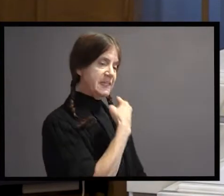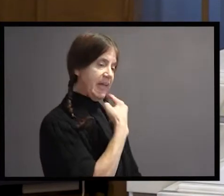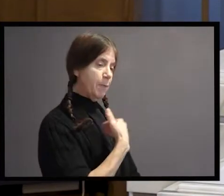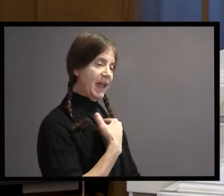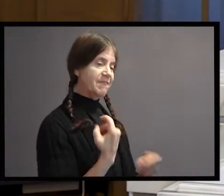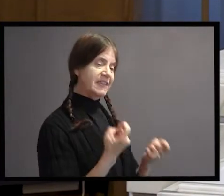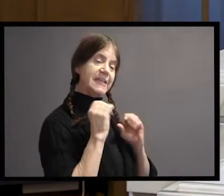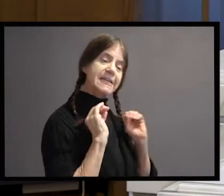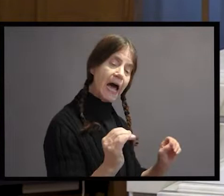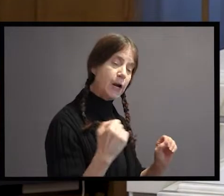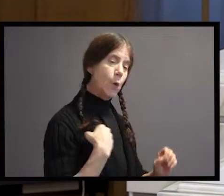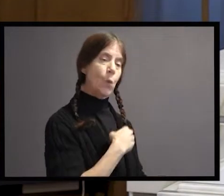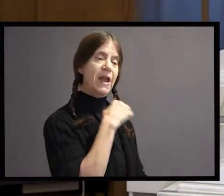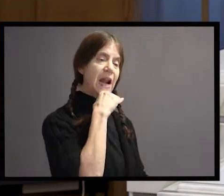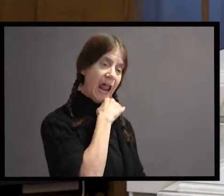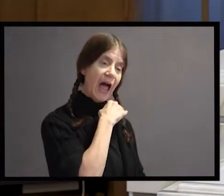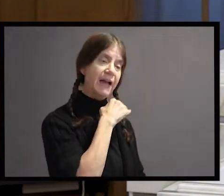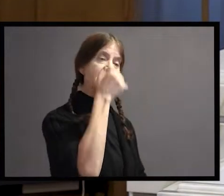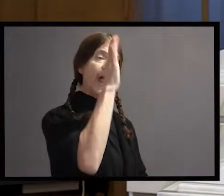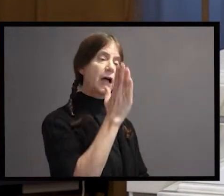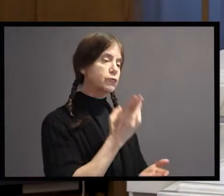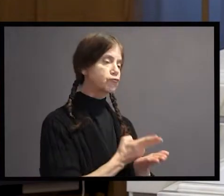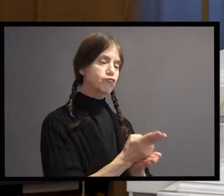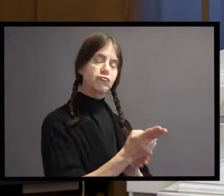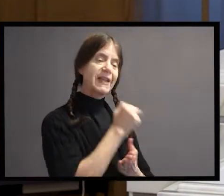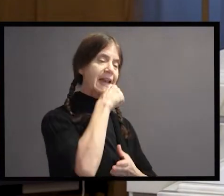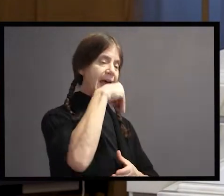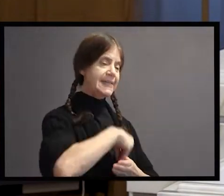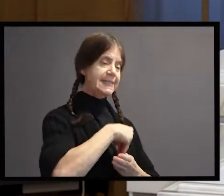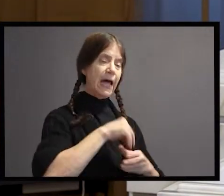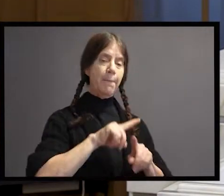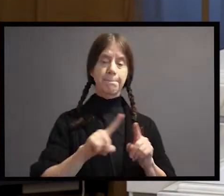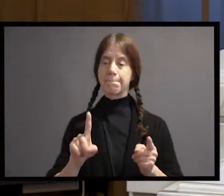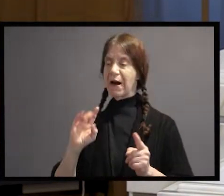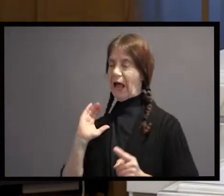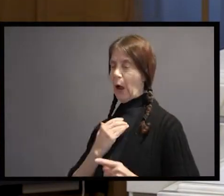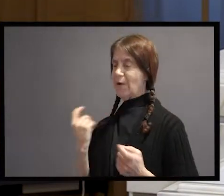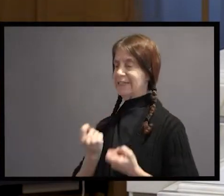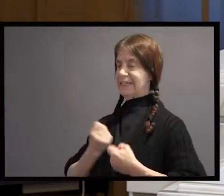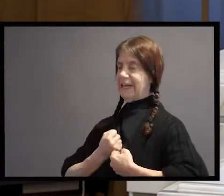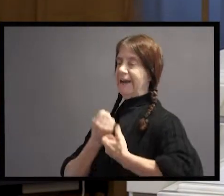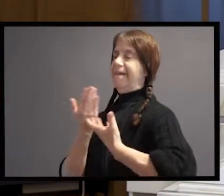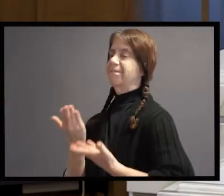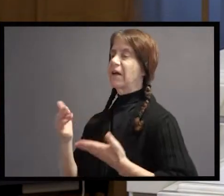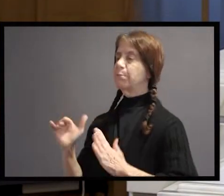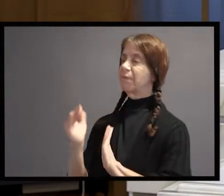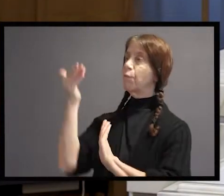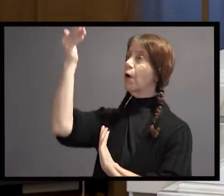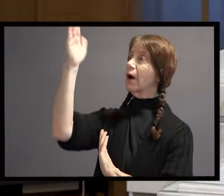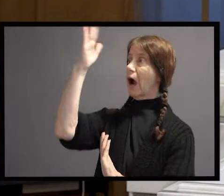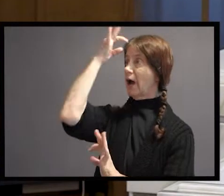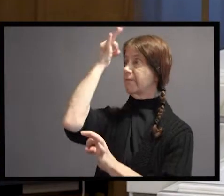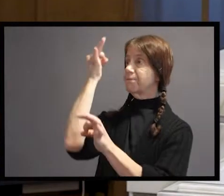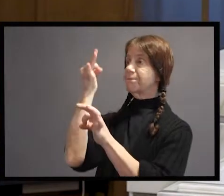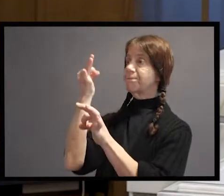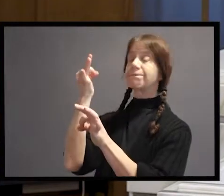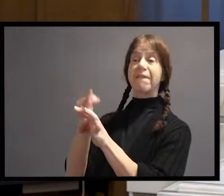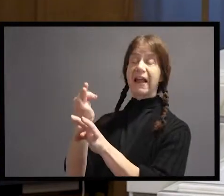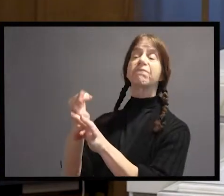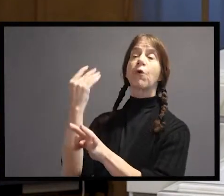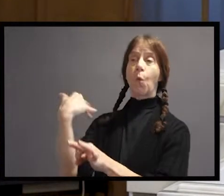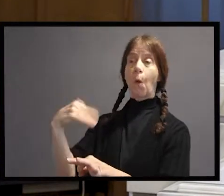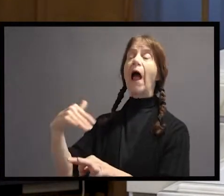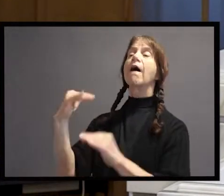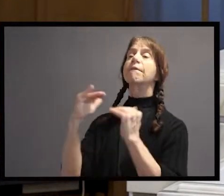sin, we deceive ourselves and the truth is not in us. But if we confess our sins, God, who is faithful